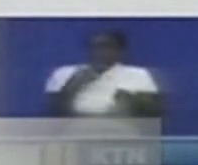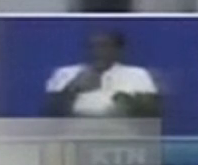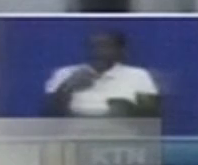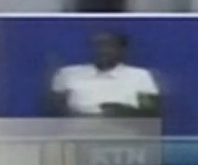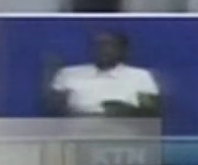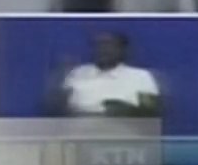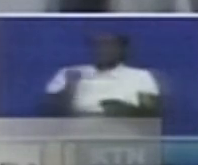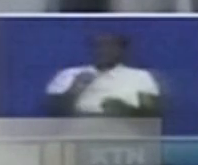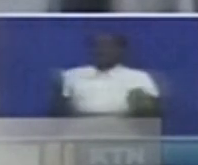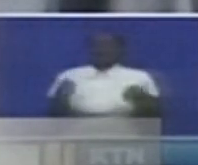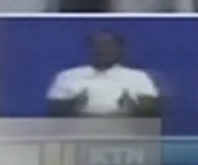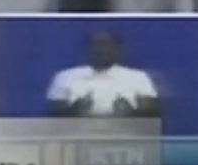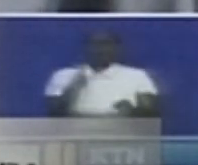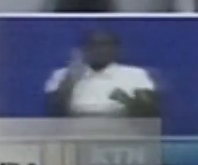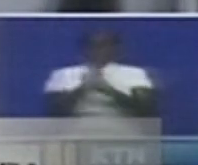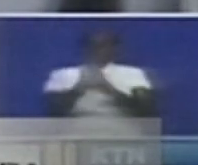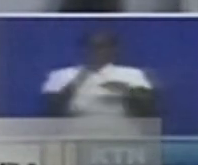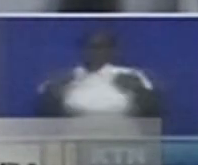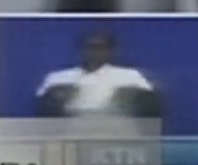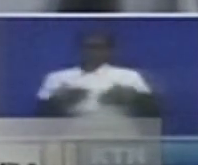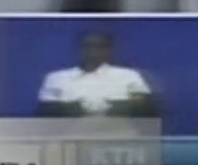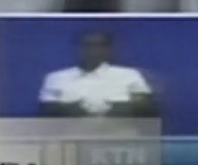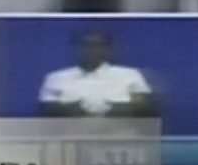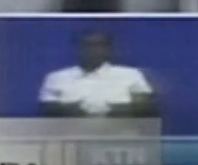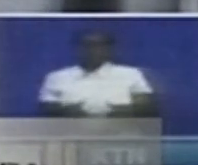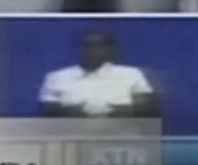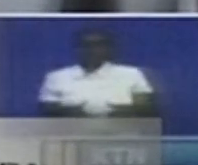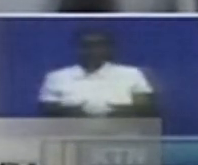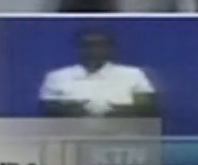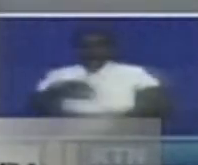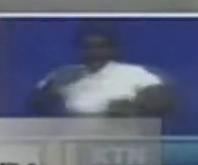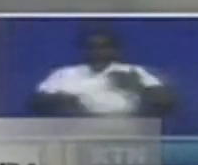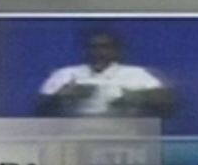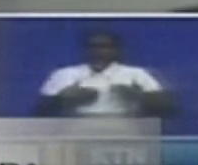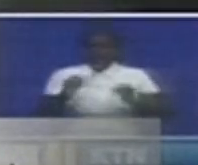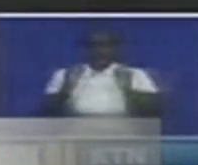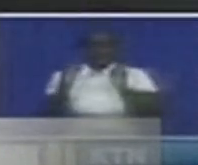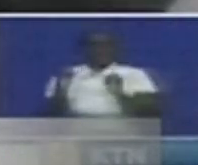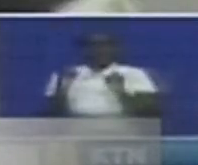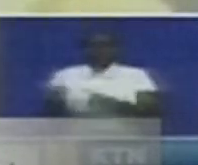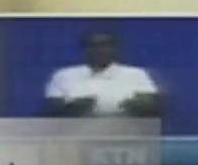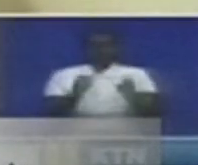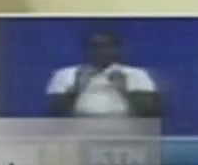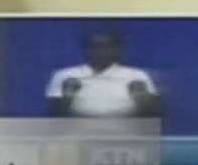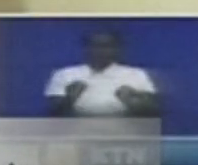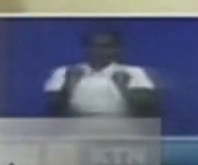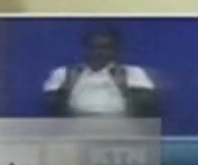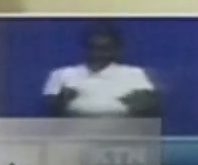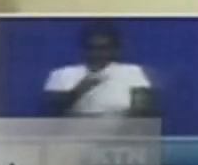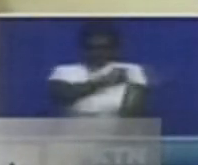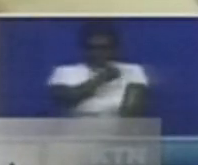it. Normal people with abnormal behavior. Now, if the authorities here